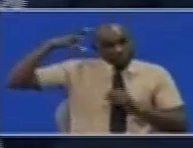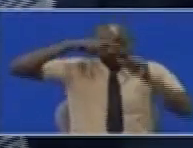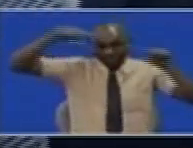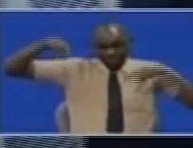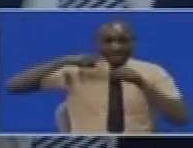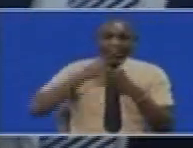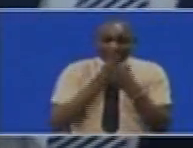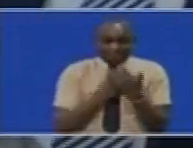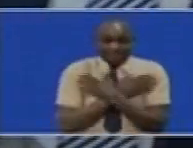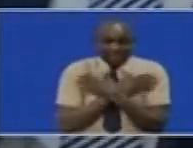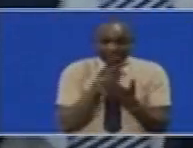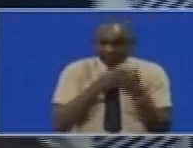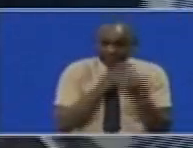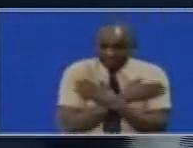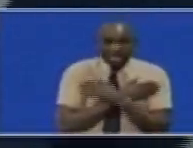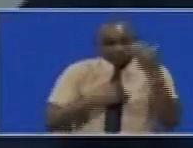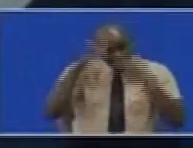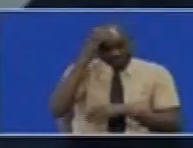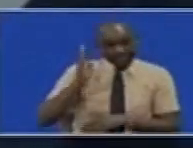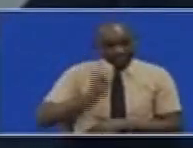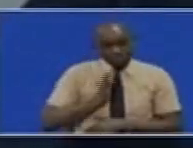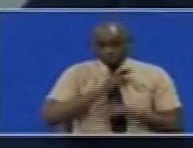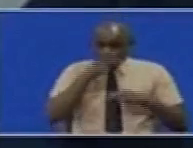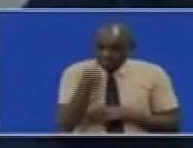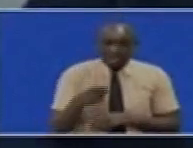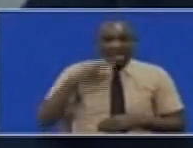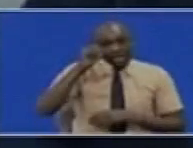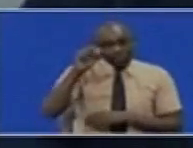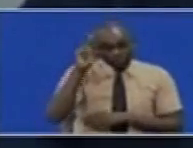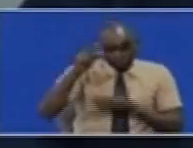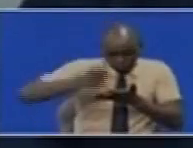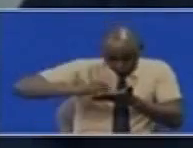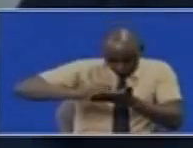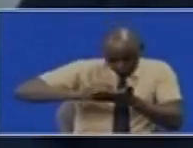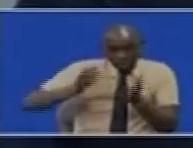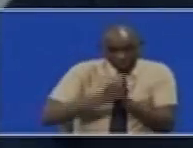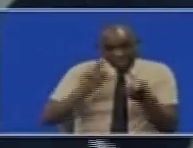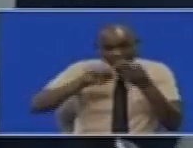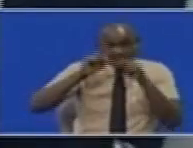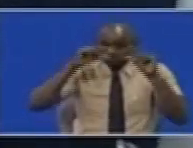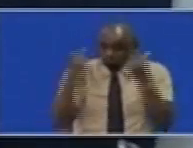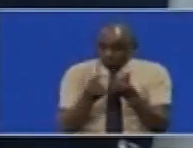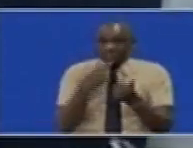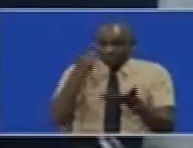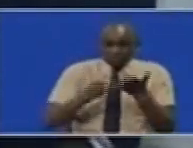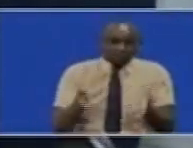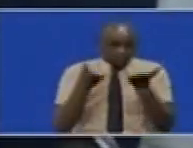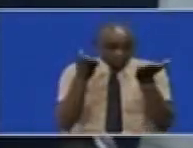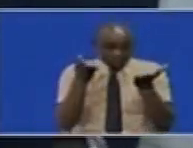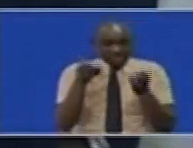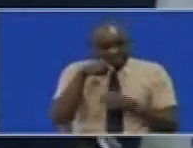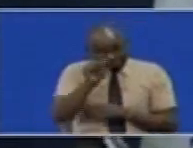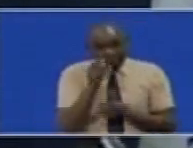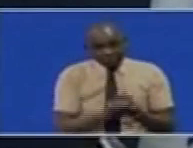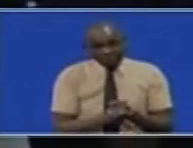partner. The Chancellor spoke at the university boardroom while signing a memorandum of understanding with Standard Group meant to promote